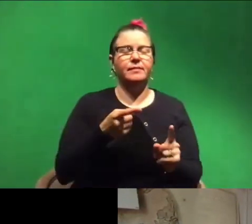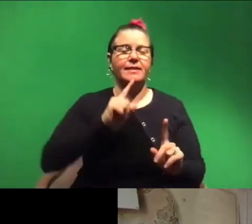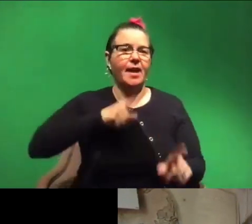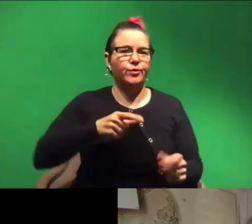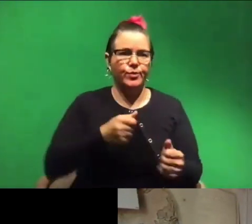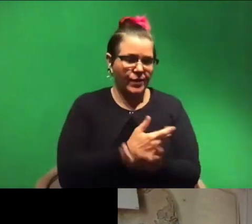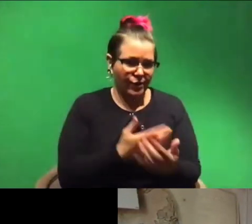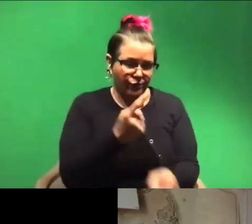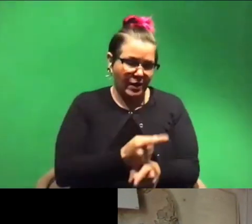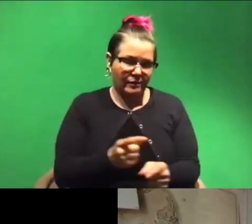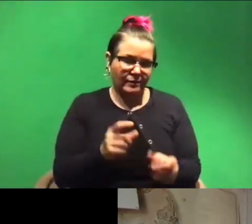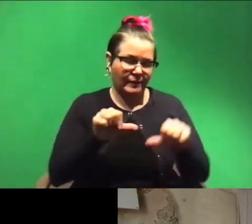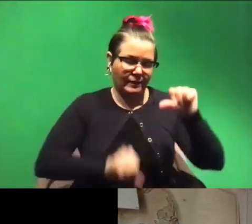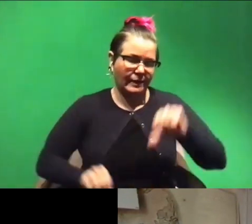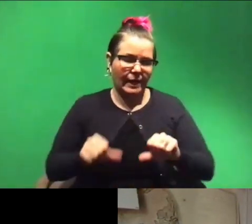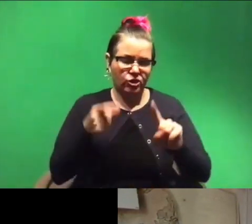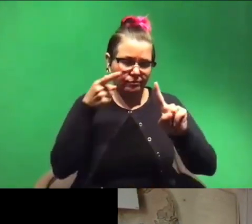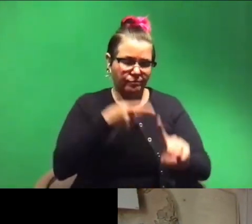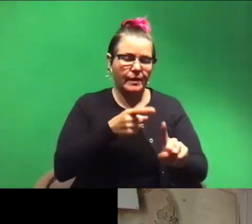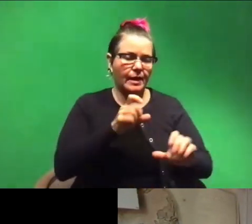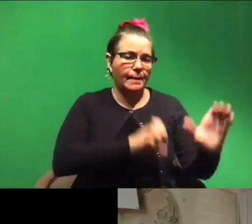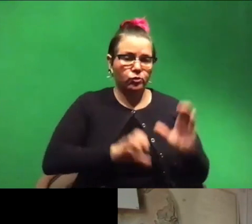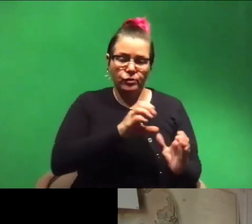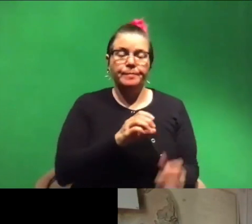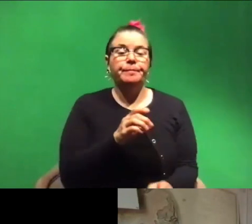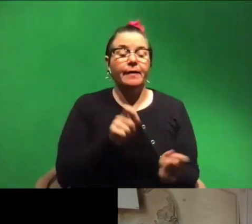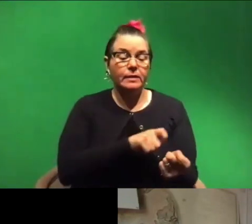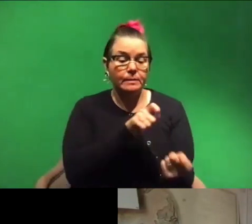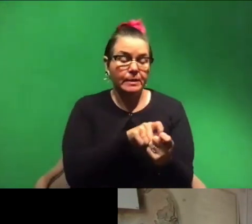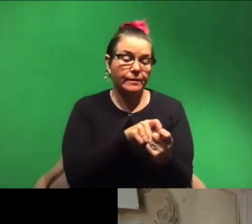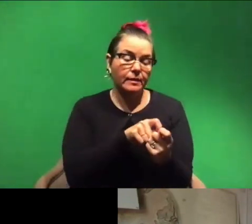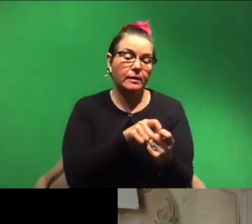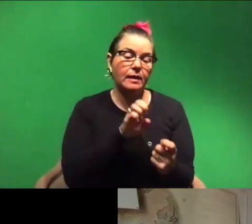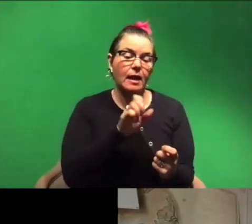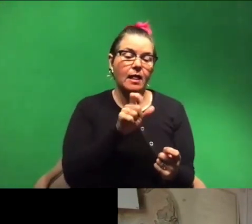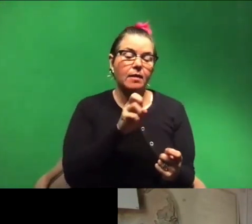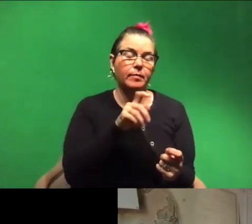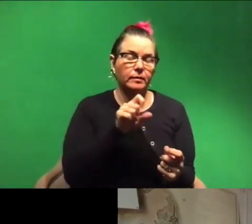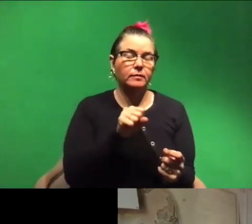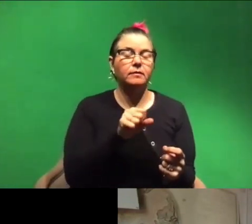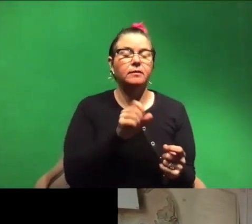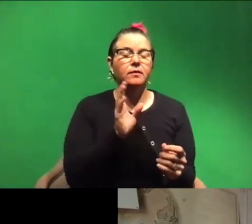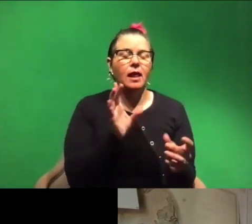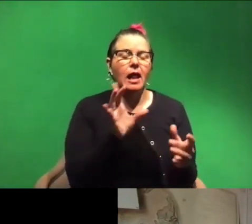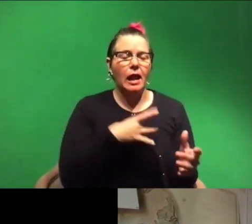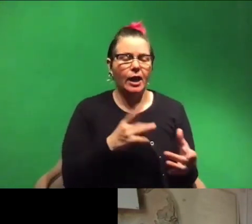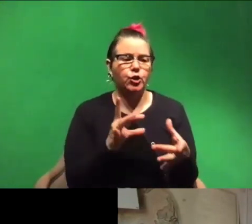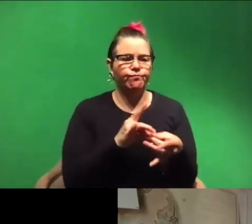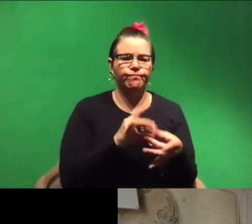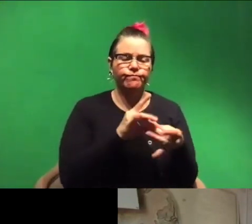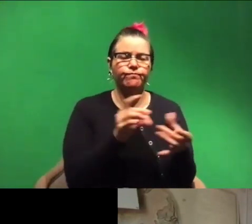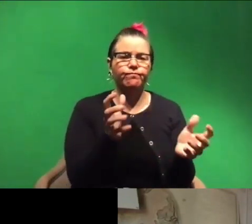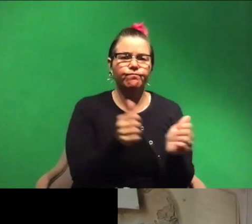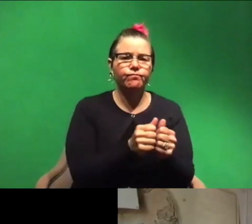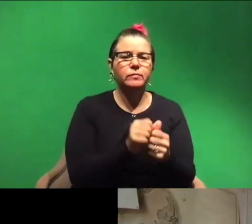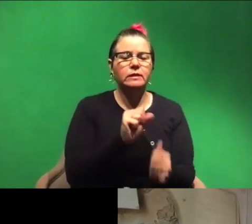things, right? In science, it's all down to the chemistry. So there's certain elements that will like to stick together.